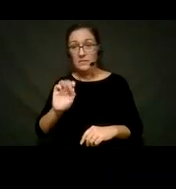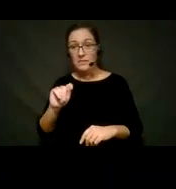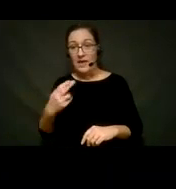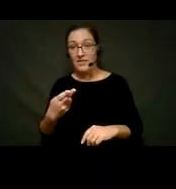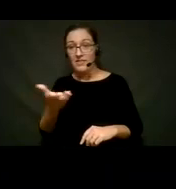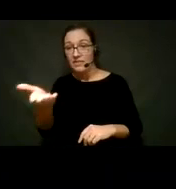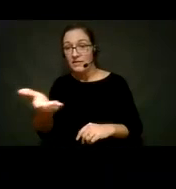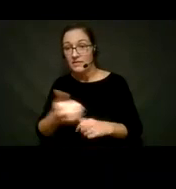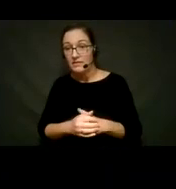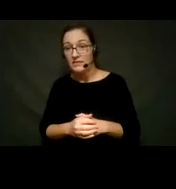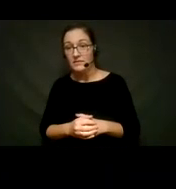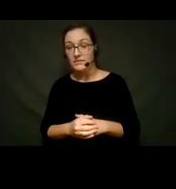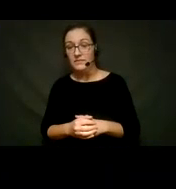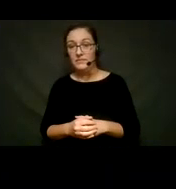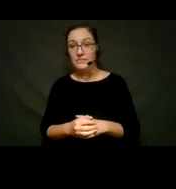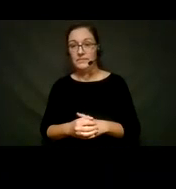recognized.